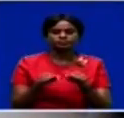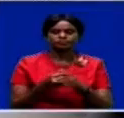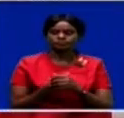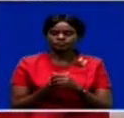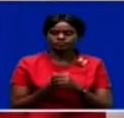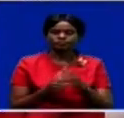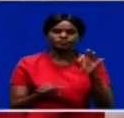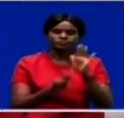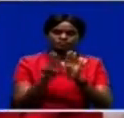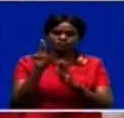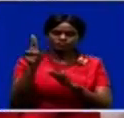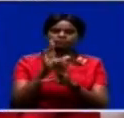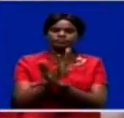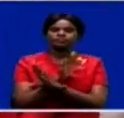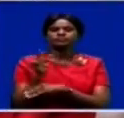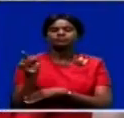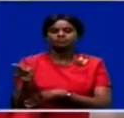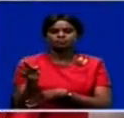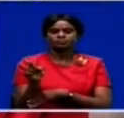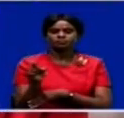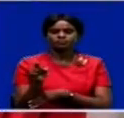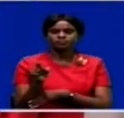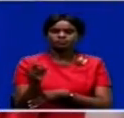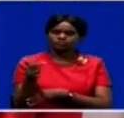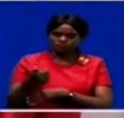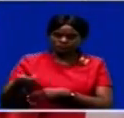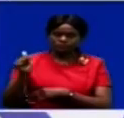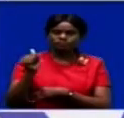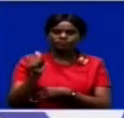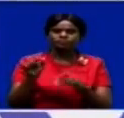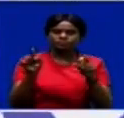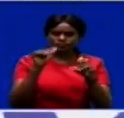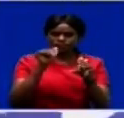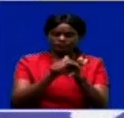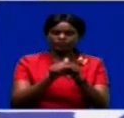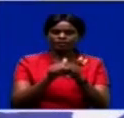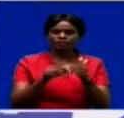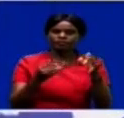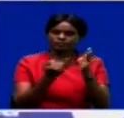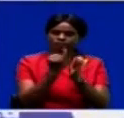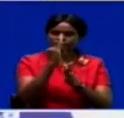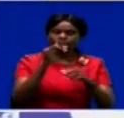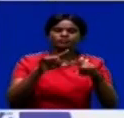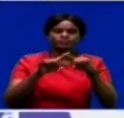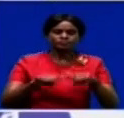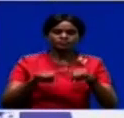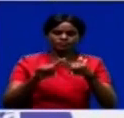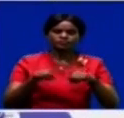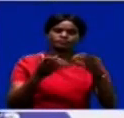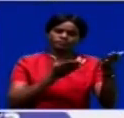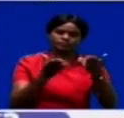The University of Zambia prides itself as being an institution anchored on service